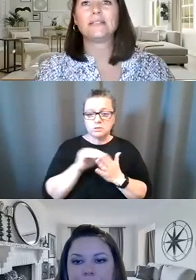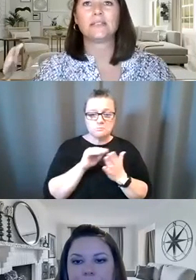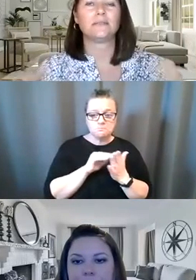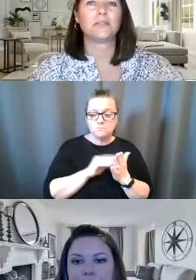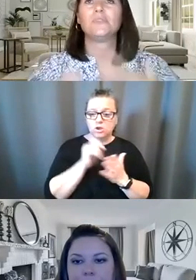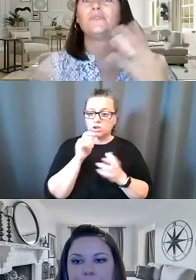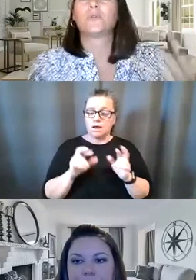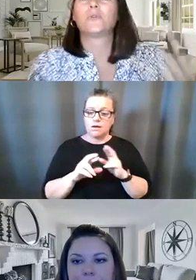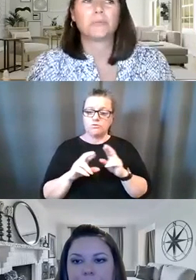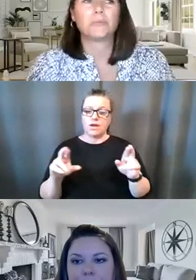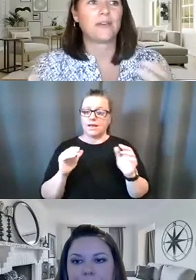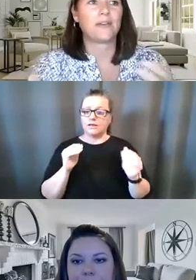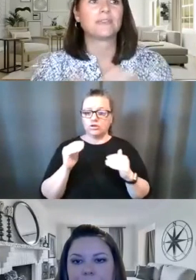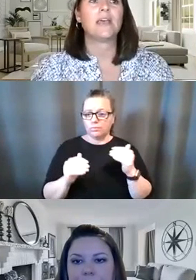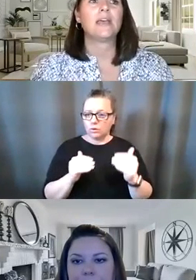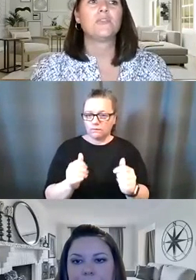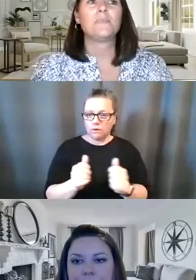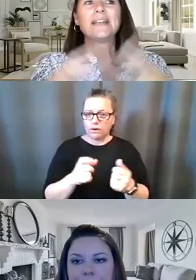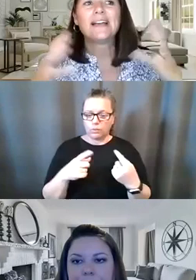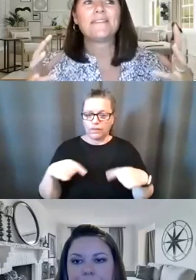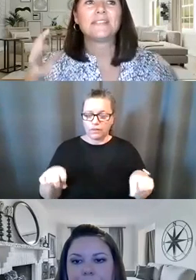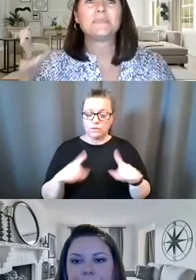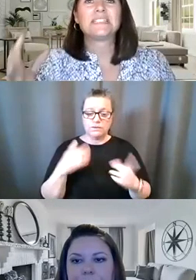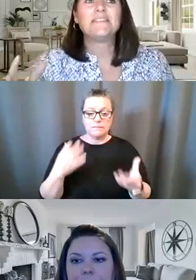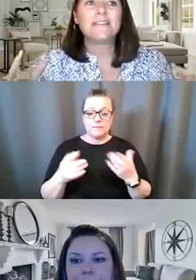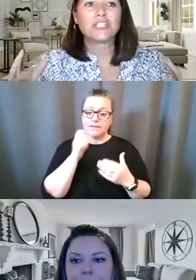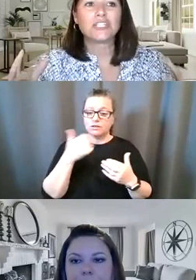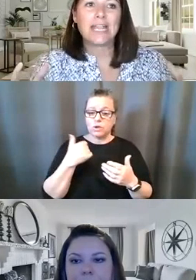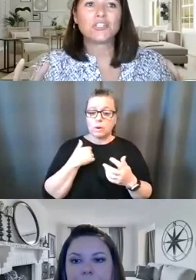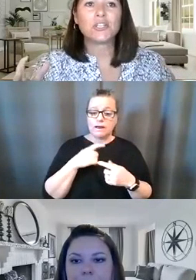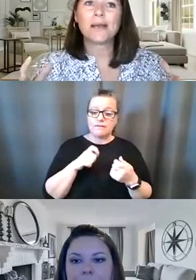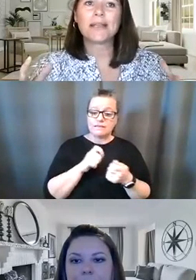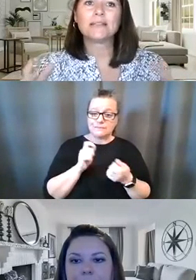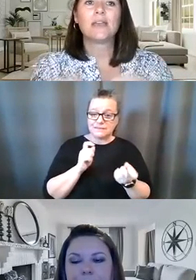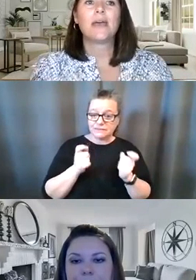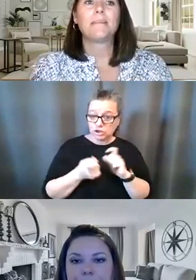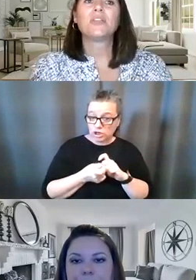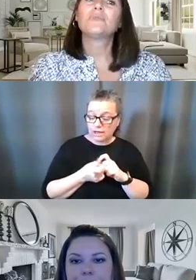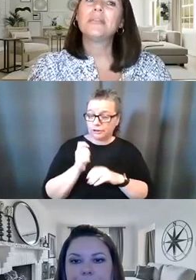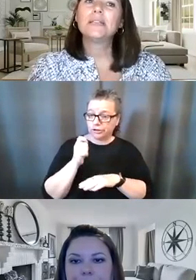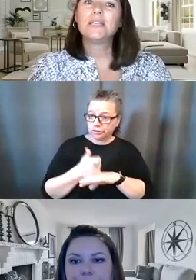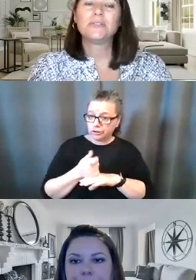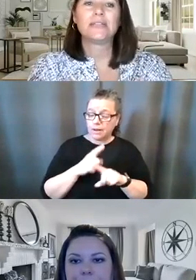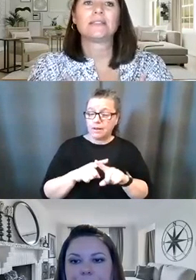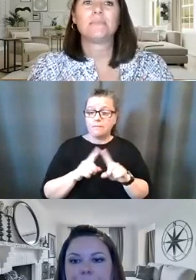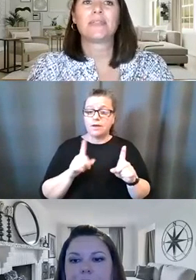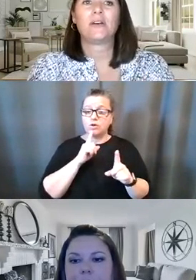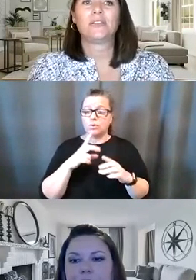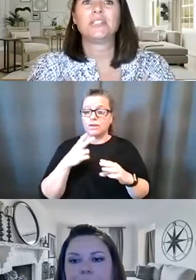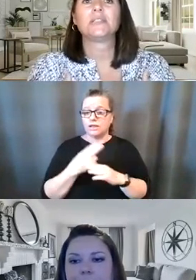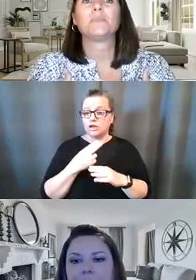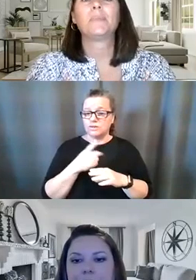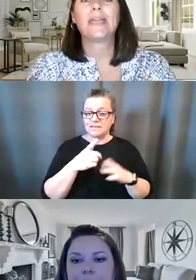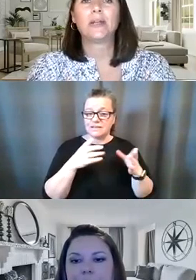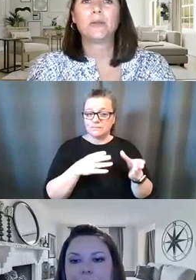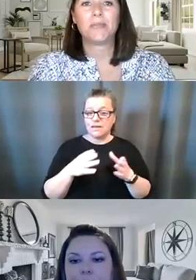ready to move forward with those. You might not have the specific change in mind, but you're really using this methodology